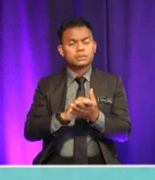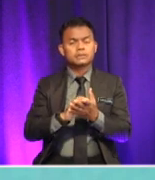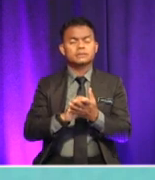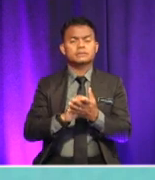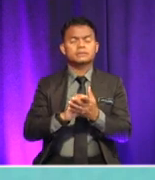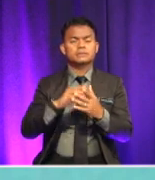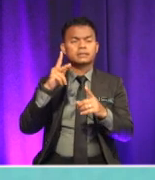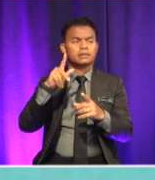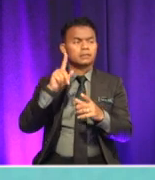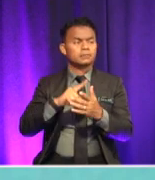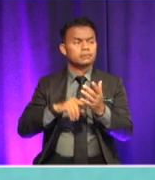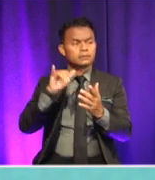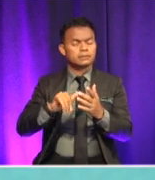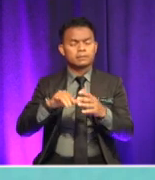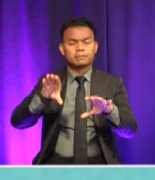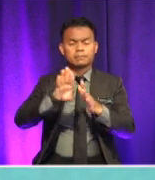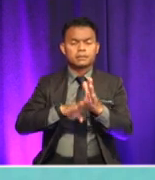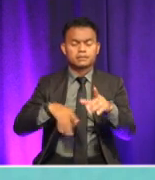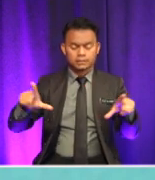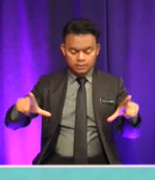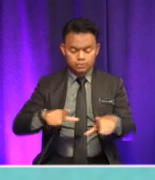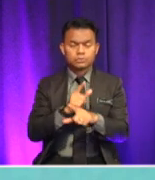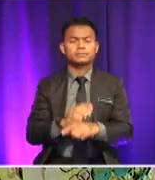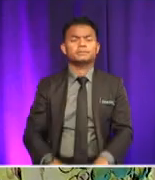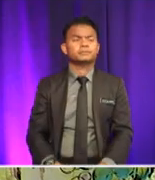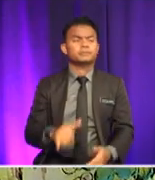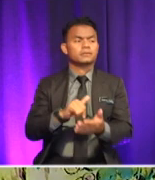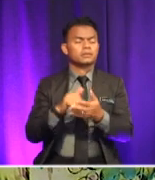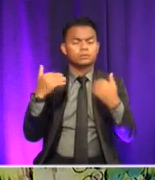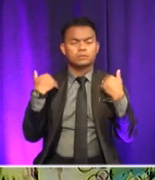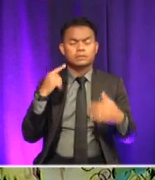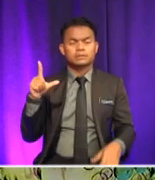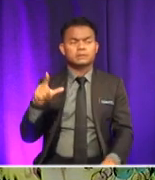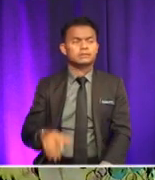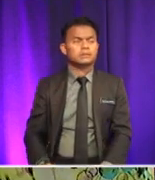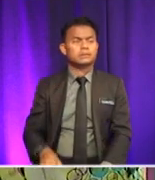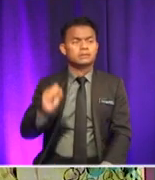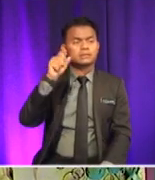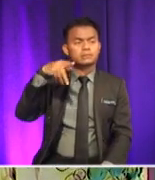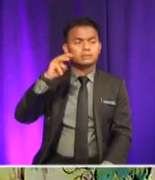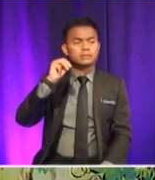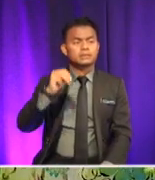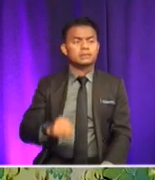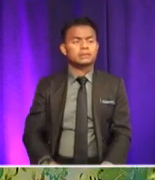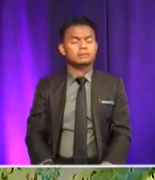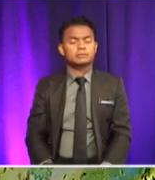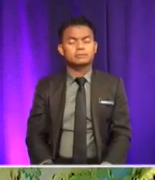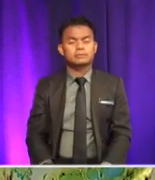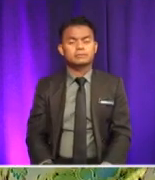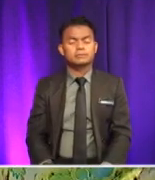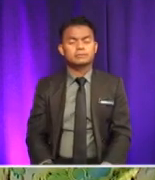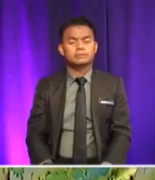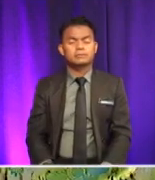be herself. Fantastic. Okay, that is definitely, actually, that's a complete SPM answer. Wow. That is for